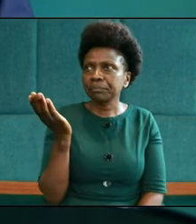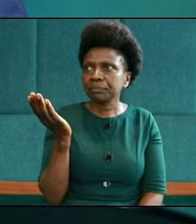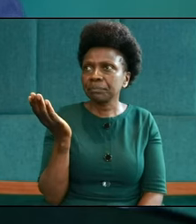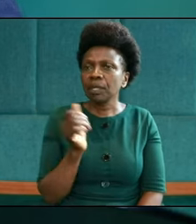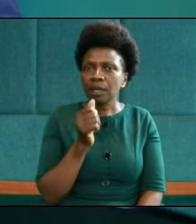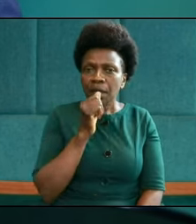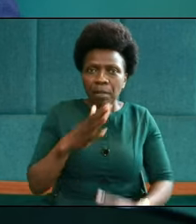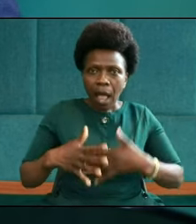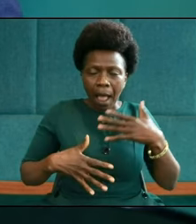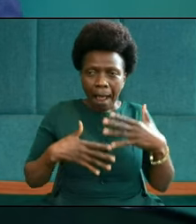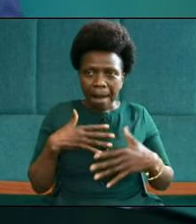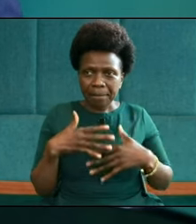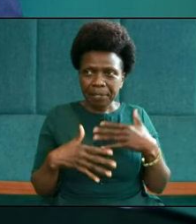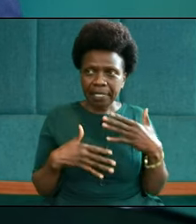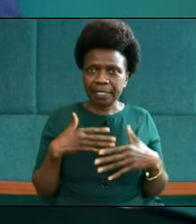am glad